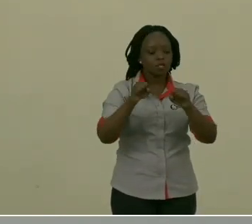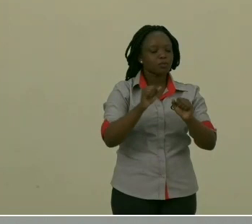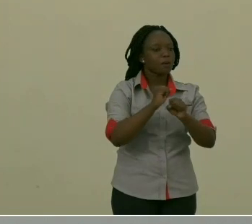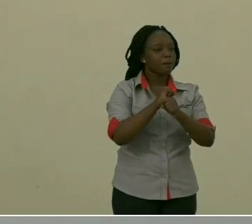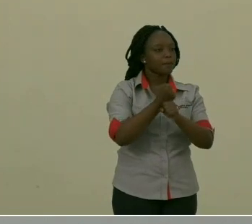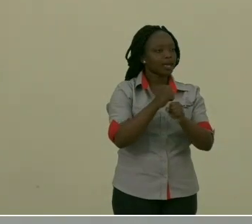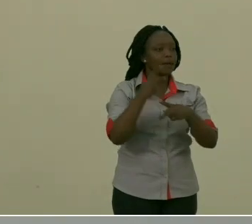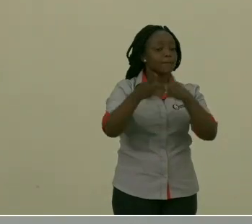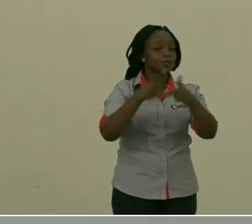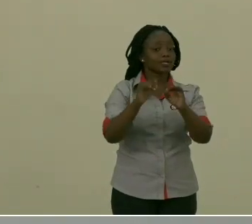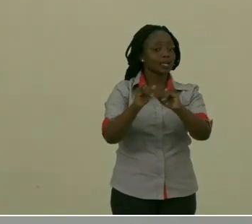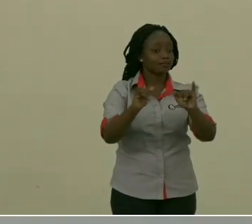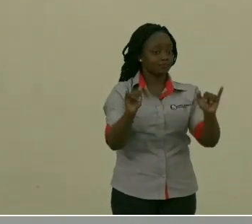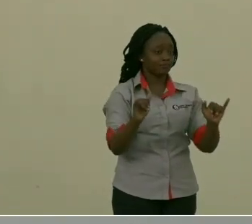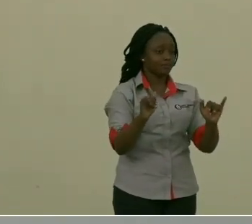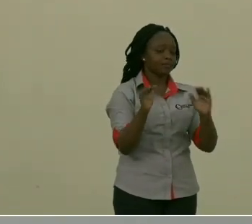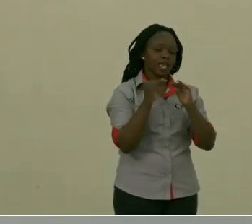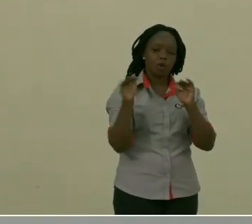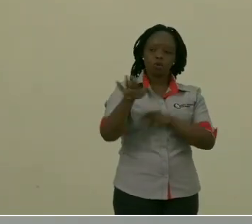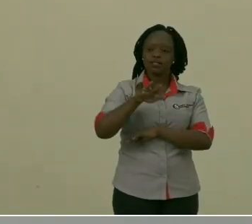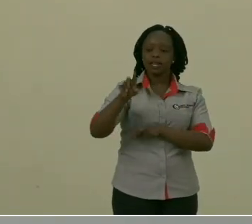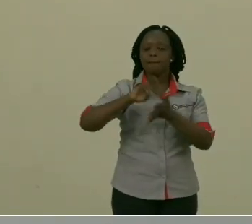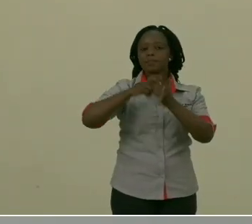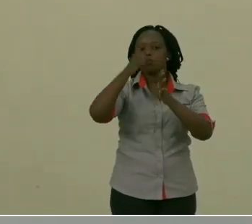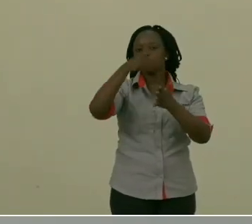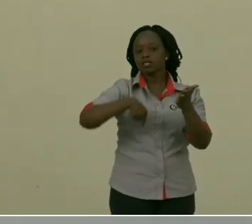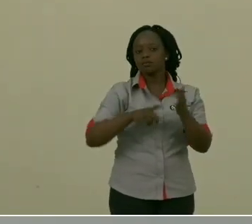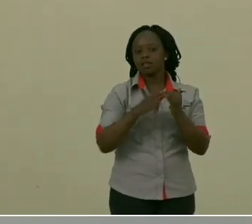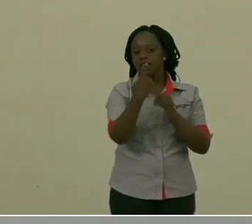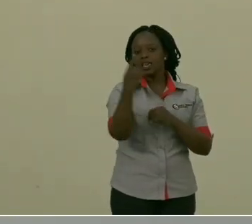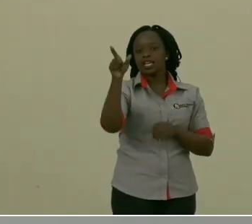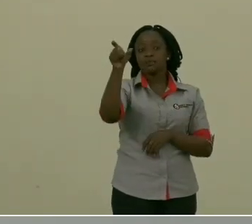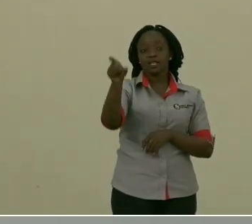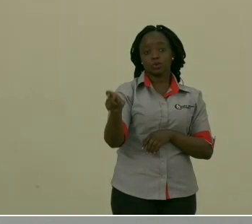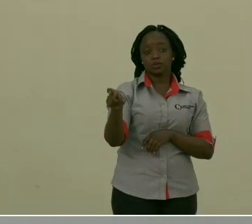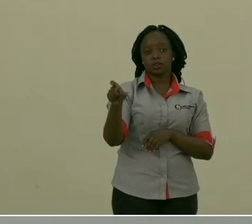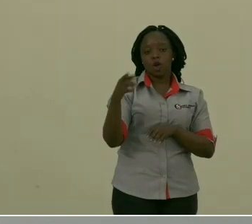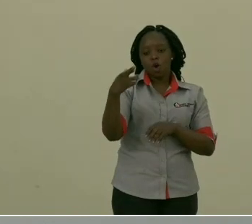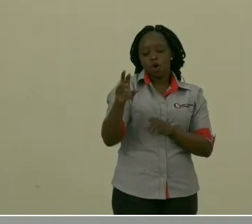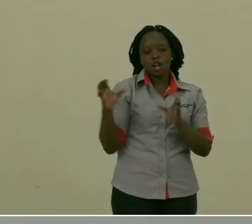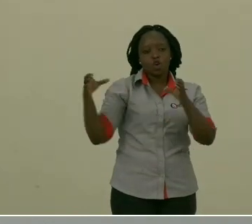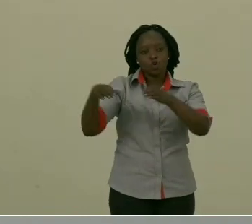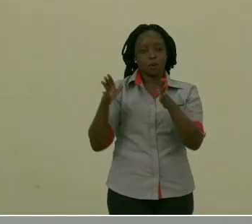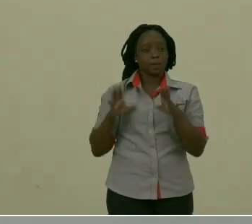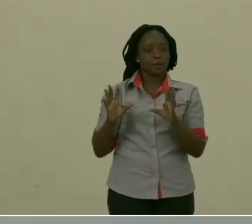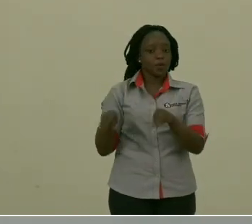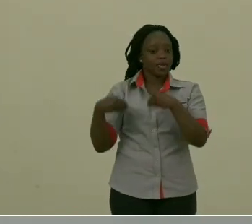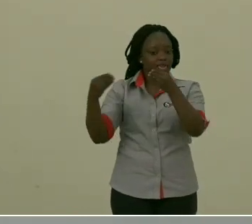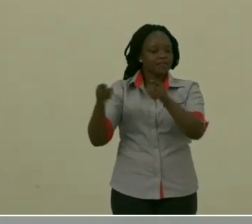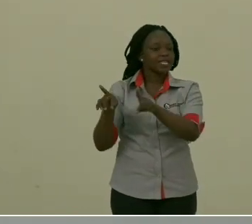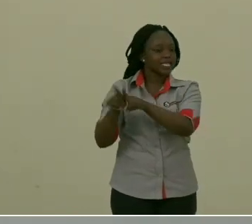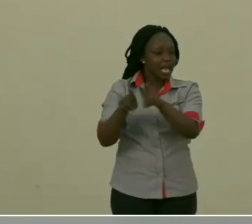our processes. And about equality, this means each individual or group of people is given the